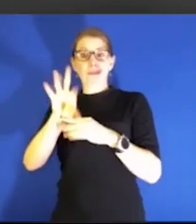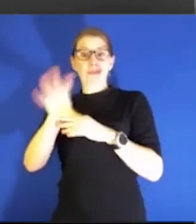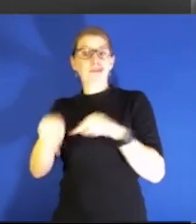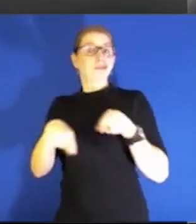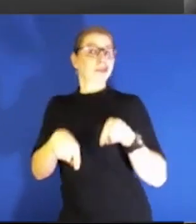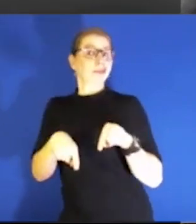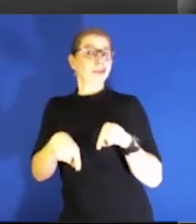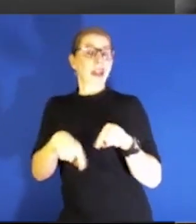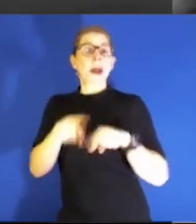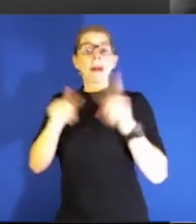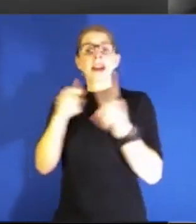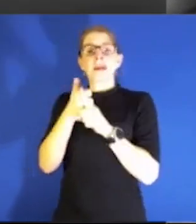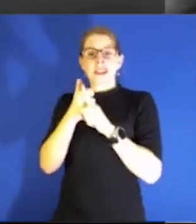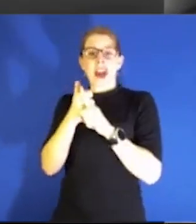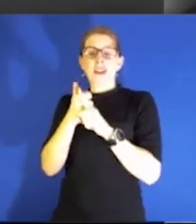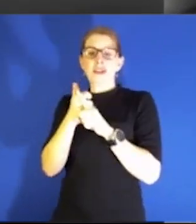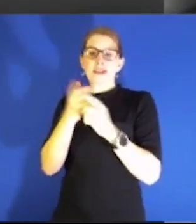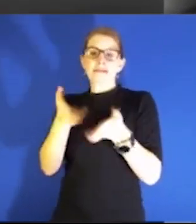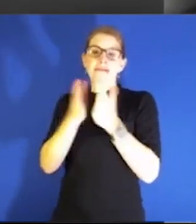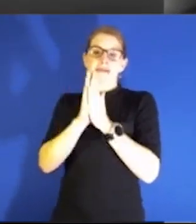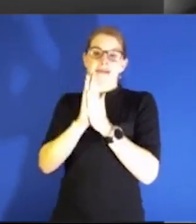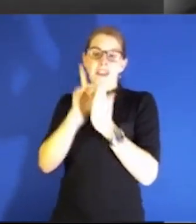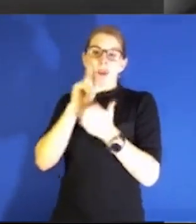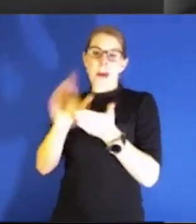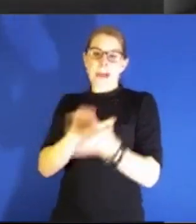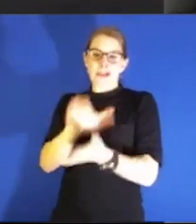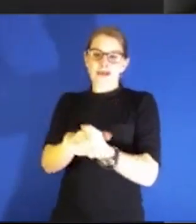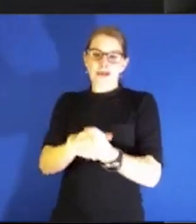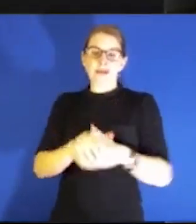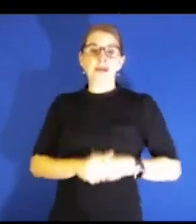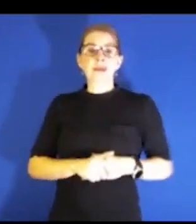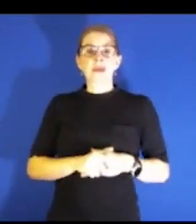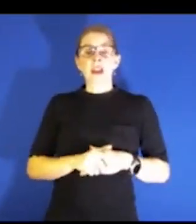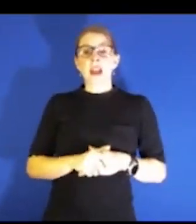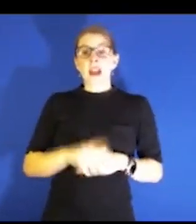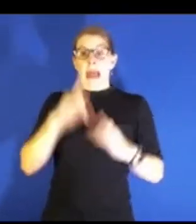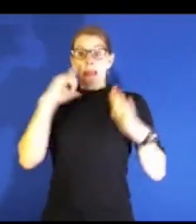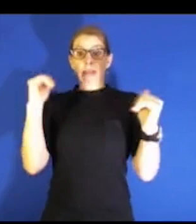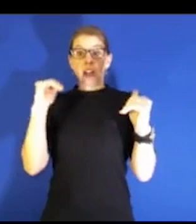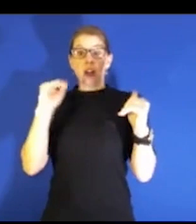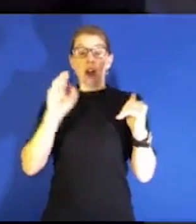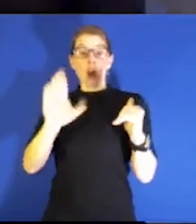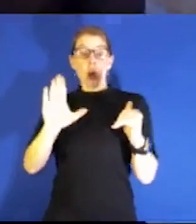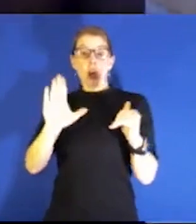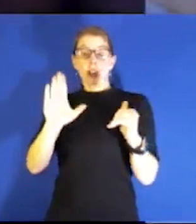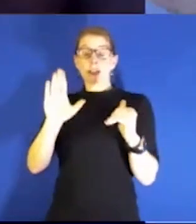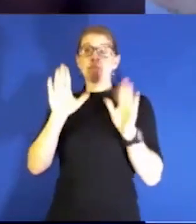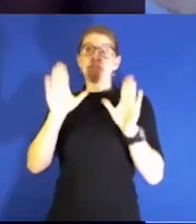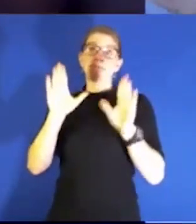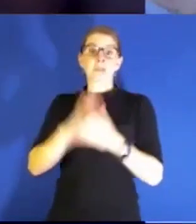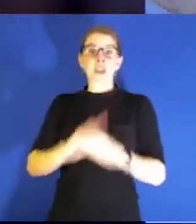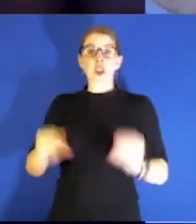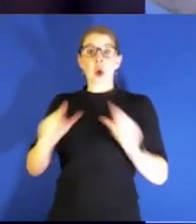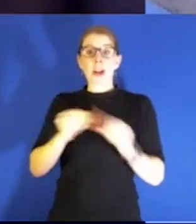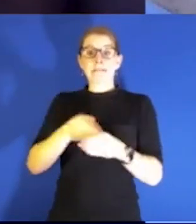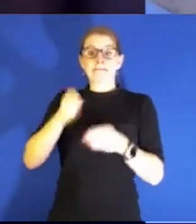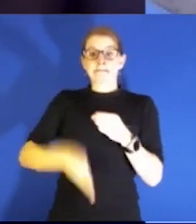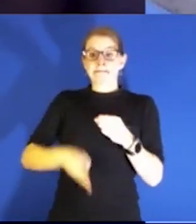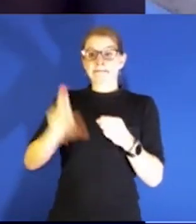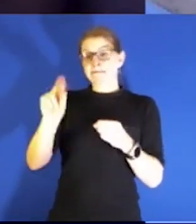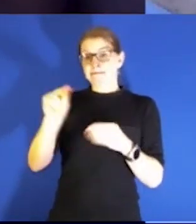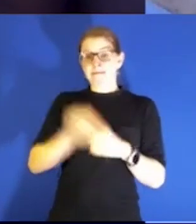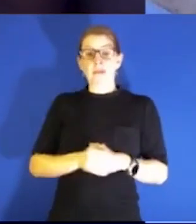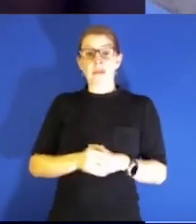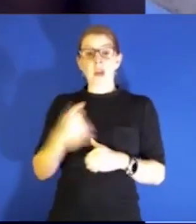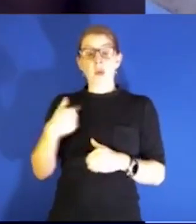he proposed to me. But this is not how Kelli expected her fairy tale to end. We were married